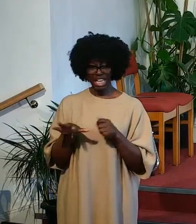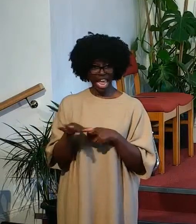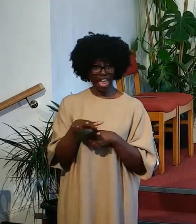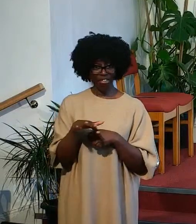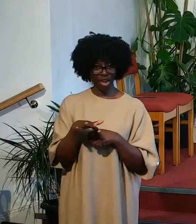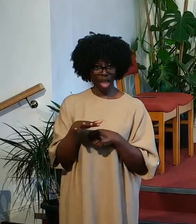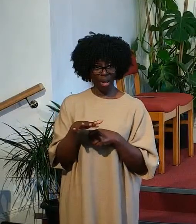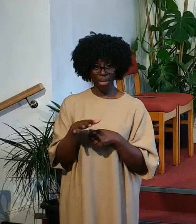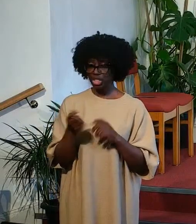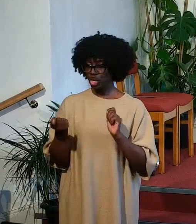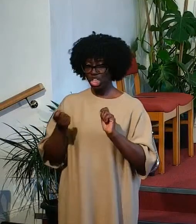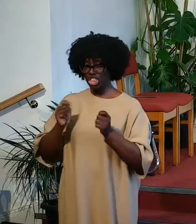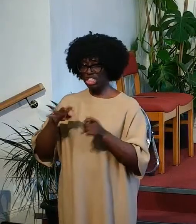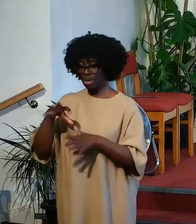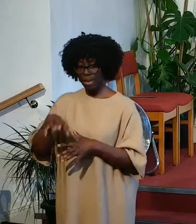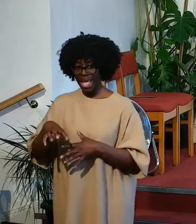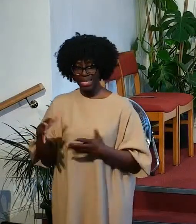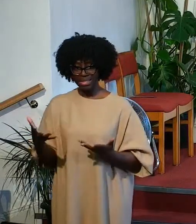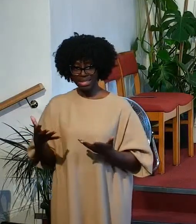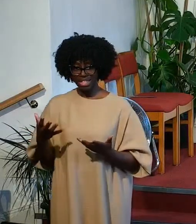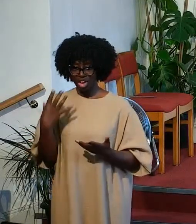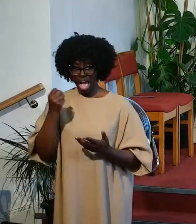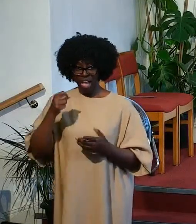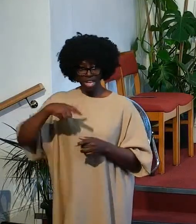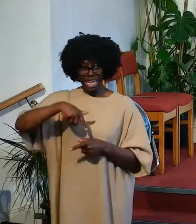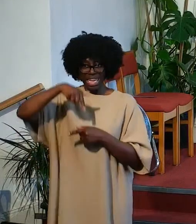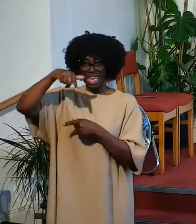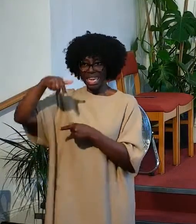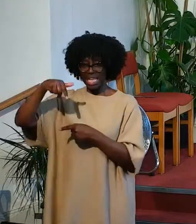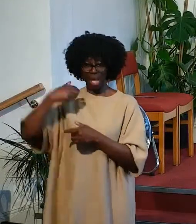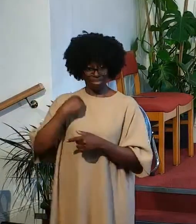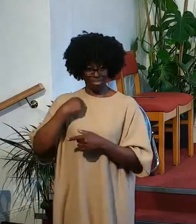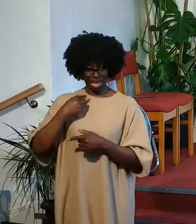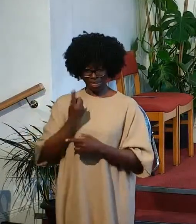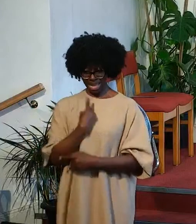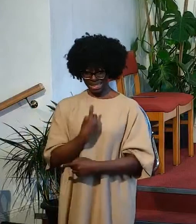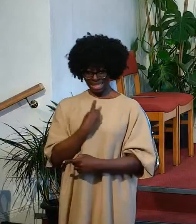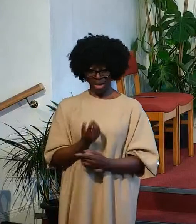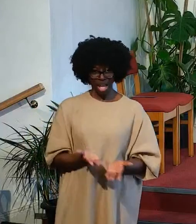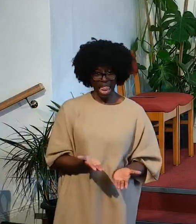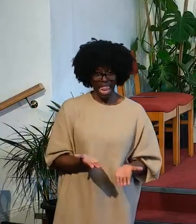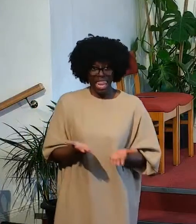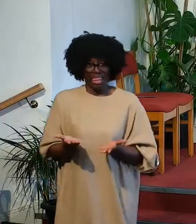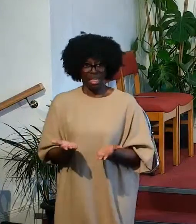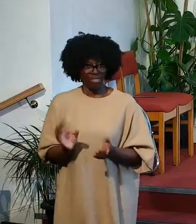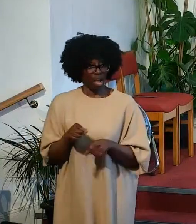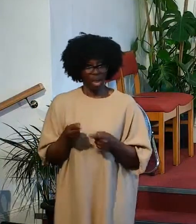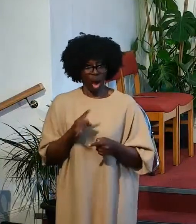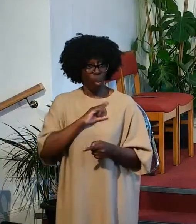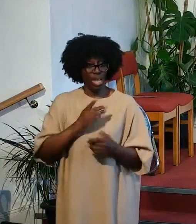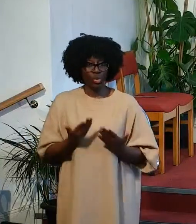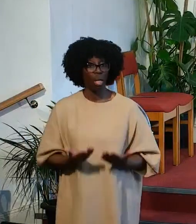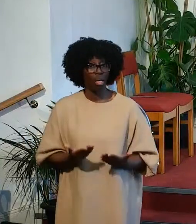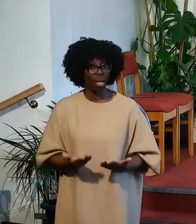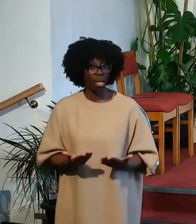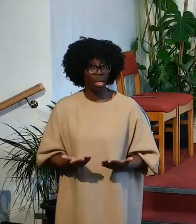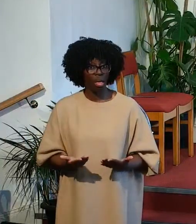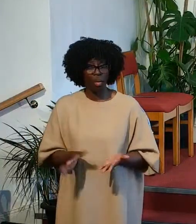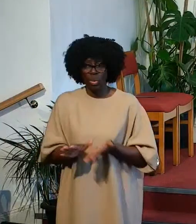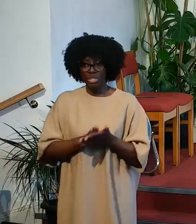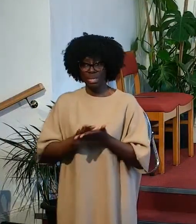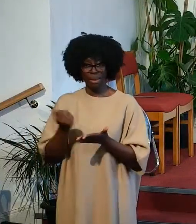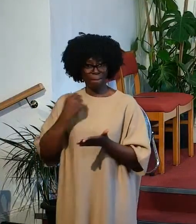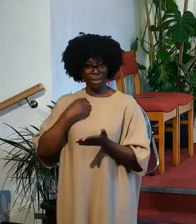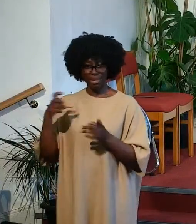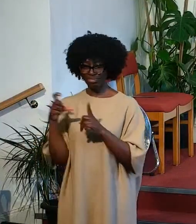not a change in places, meaning it has no hoist. I couldn't lift her, I couldn't change her, which means she would have no access. We couldn't bring her.